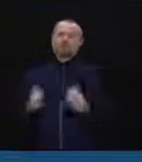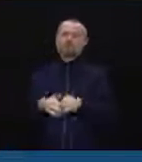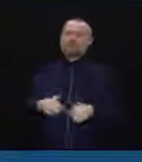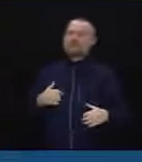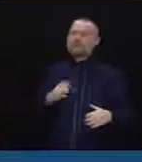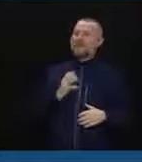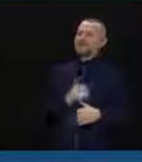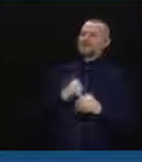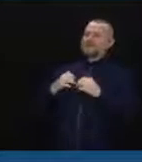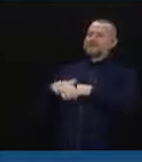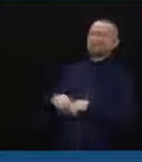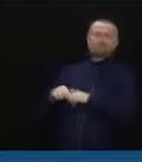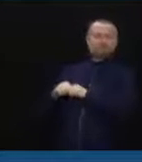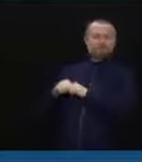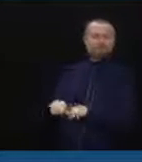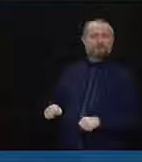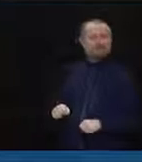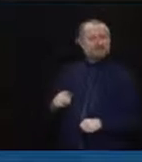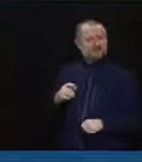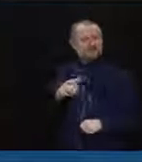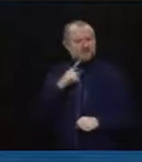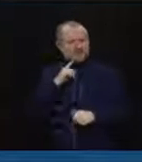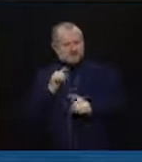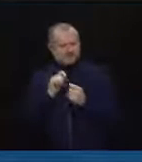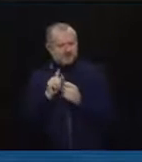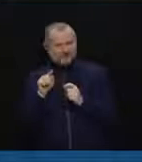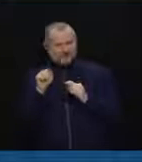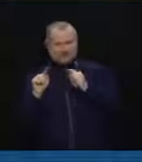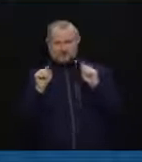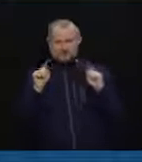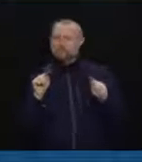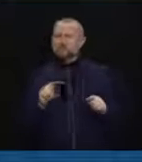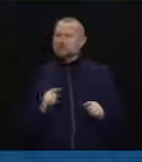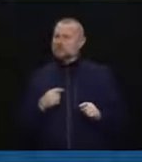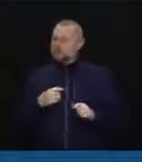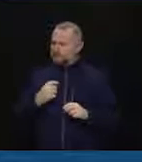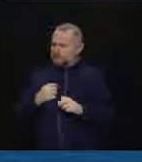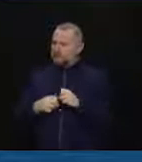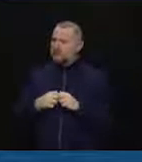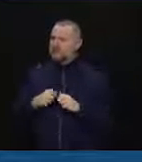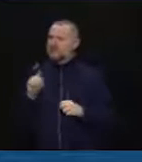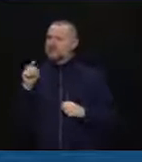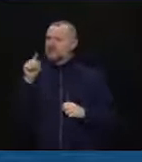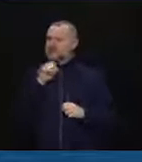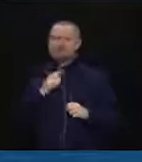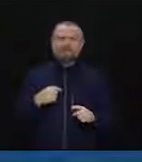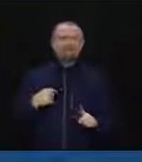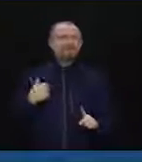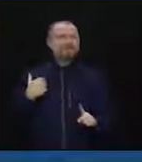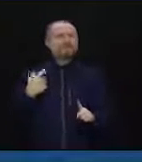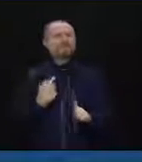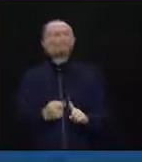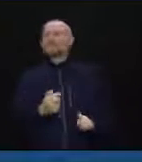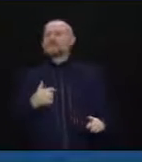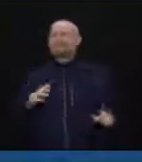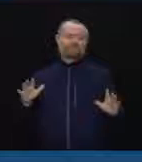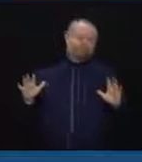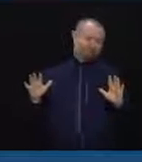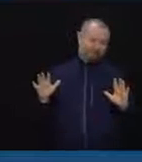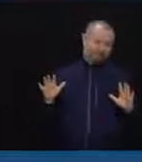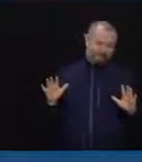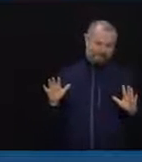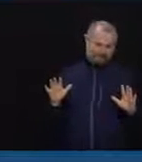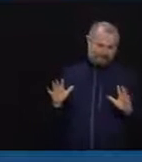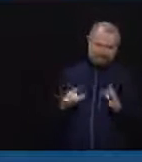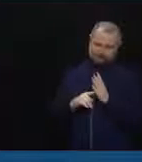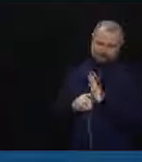that have been there a long time. And it really hit people hard, and those healthcare workers, again, I can never give them enough gratitude for